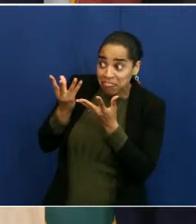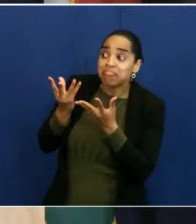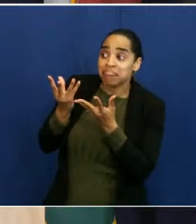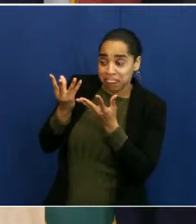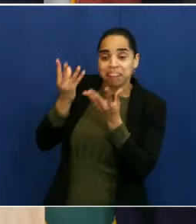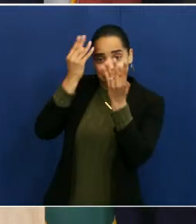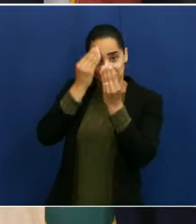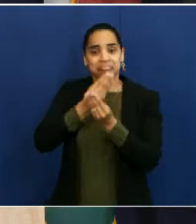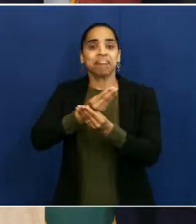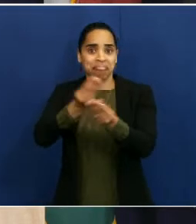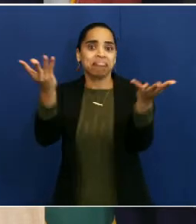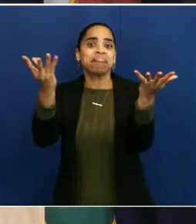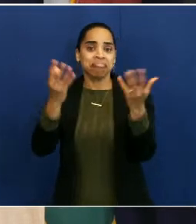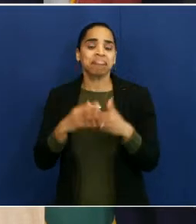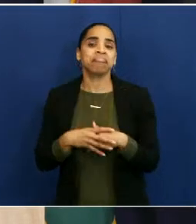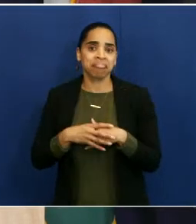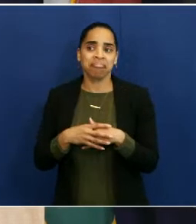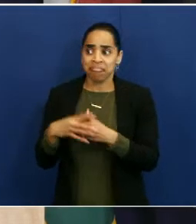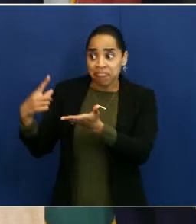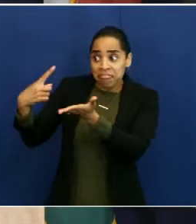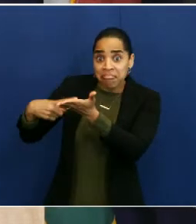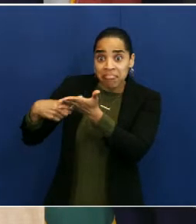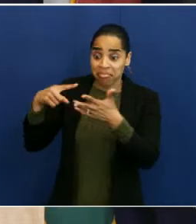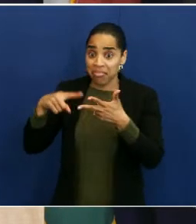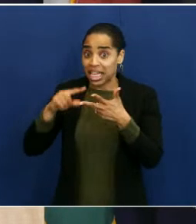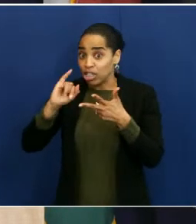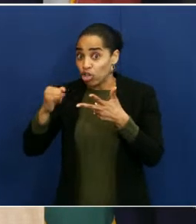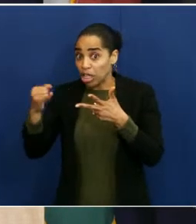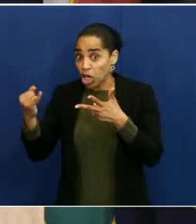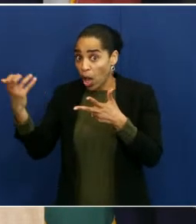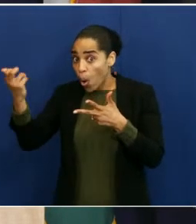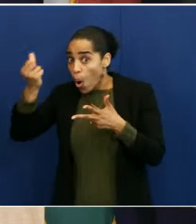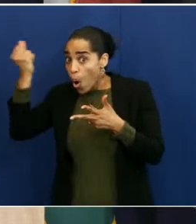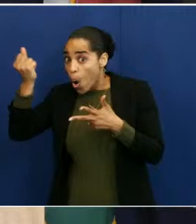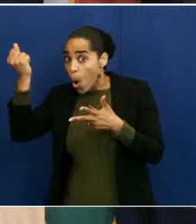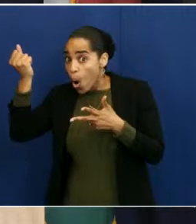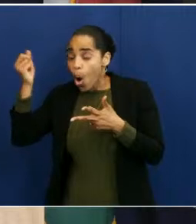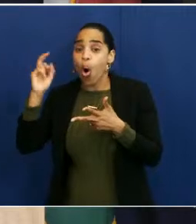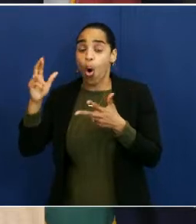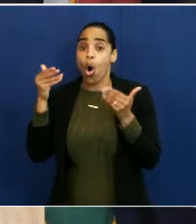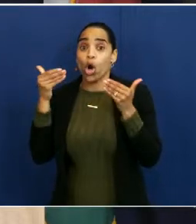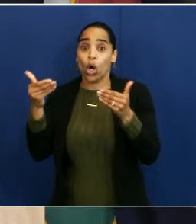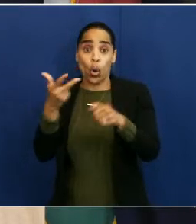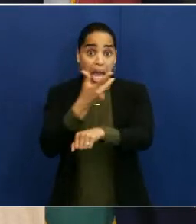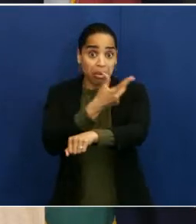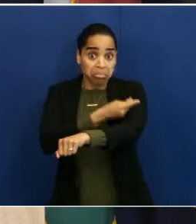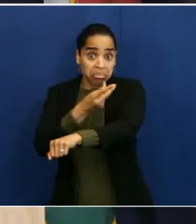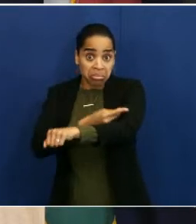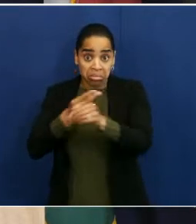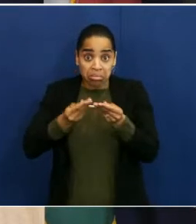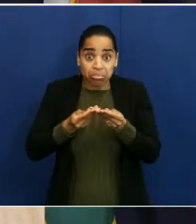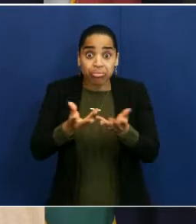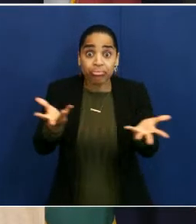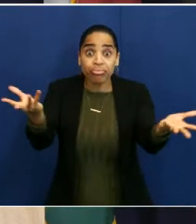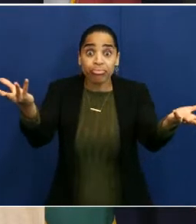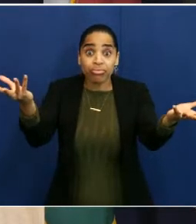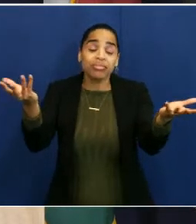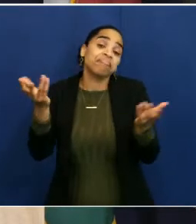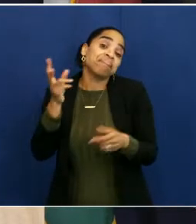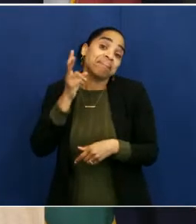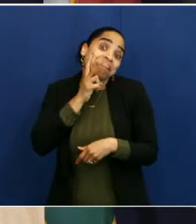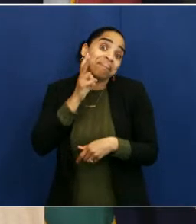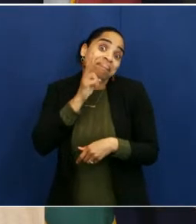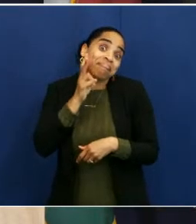to share with the public as to what is the next step in continuing to, or